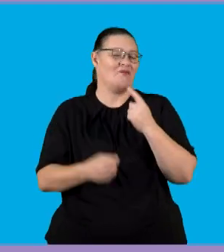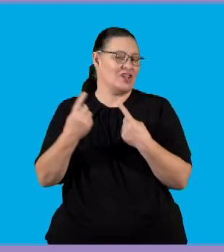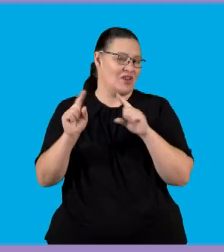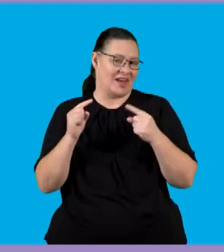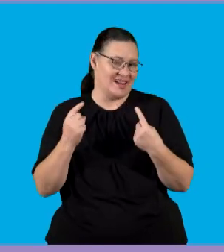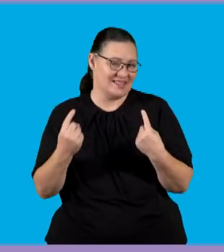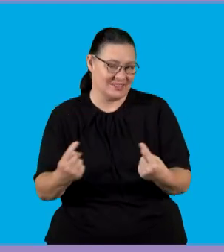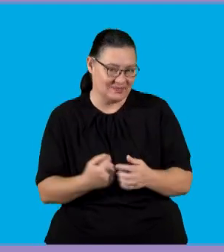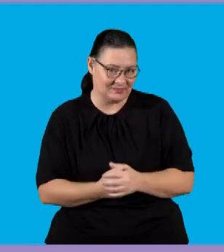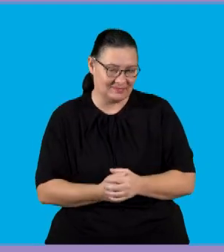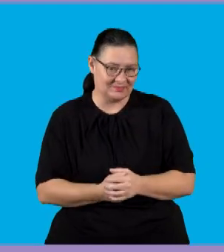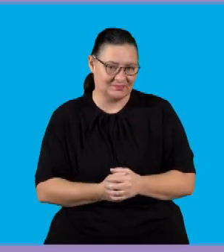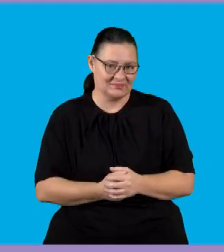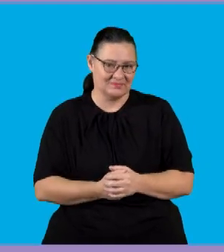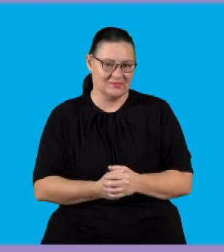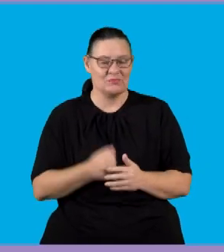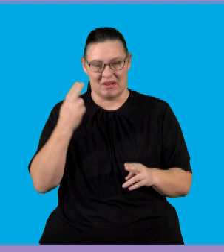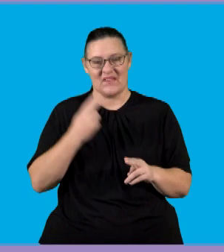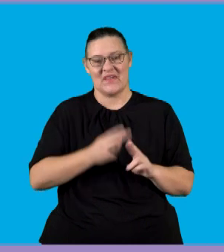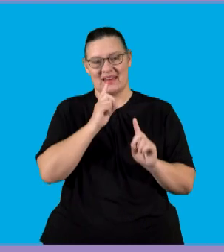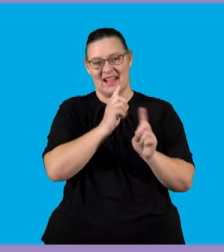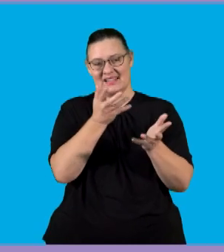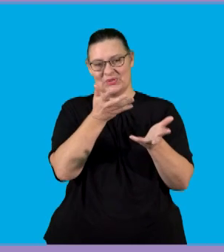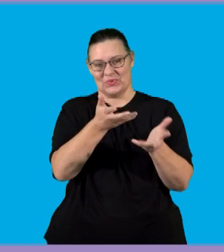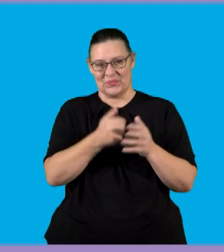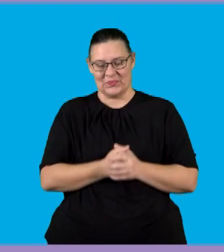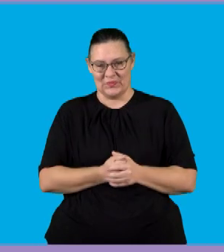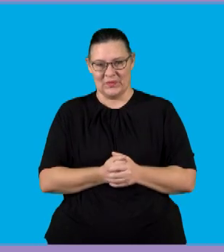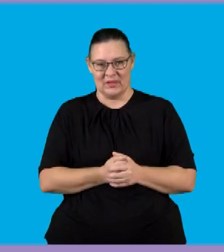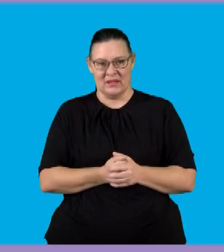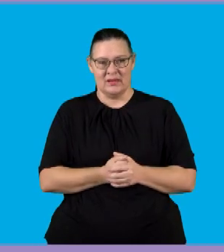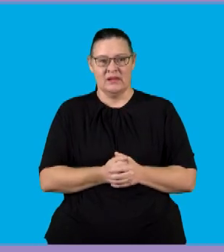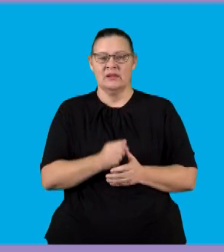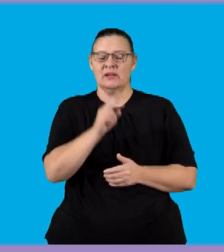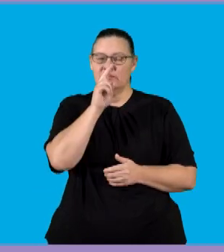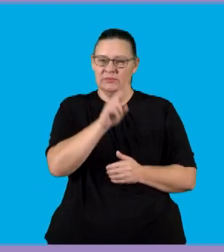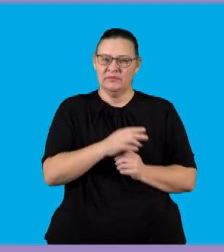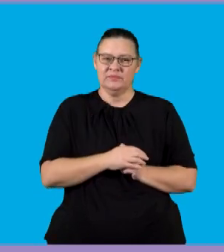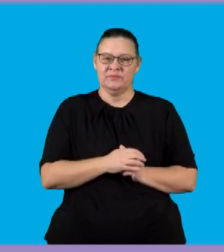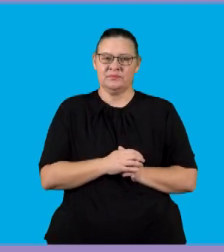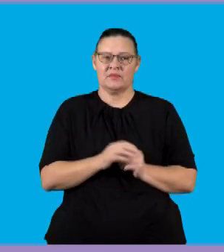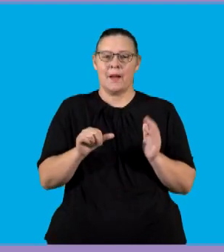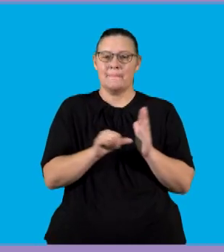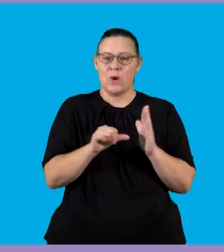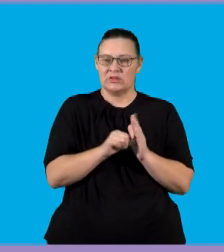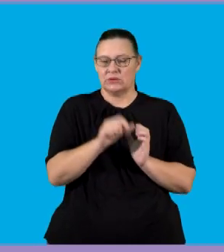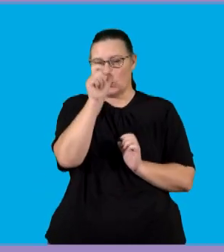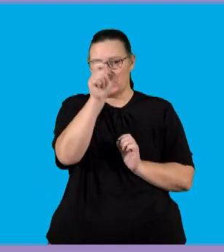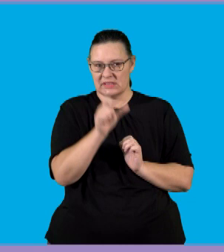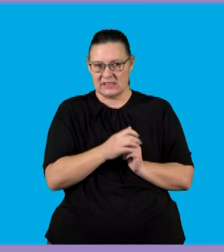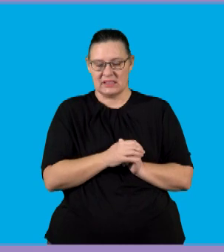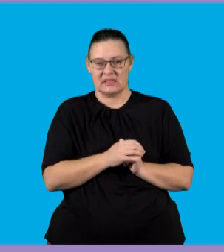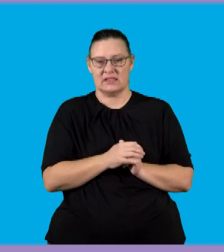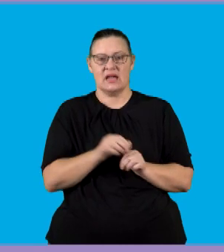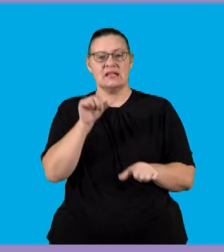exponents. So that is our final answer right there. Let's look at the keywords that we are going to be looking